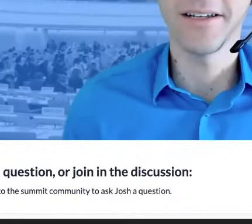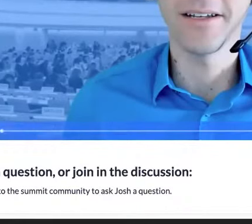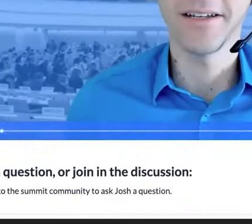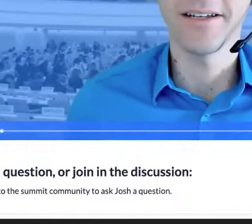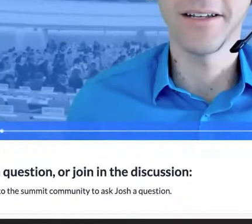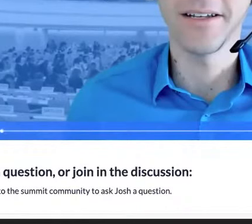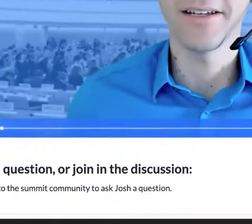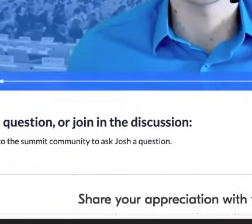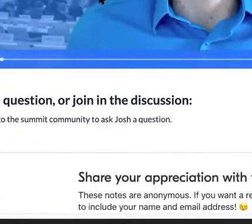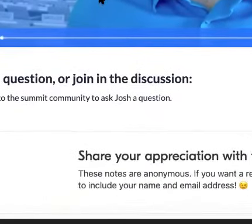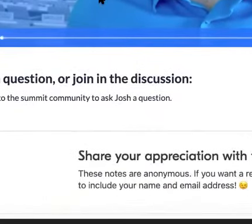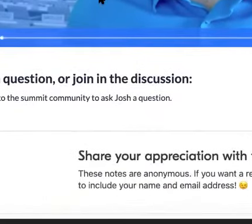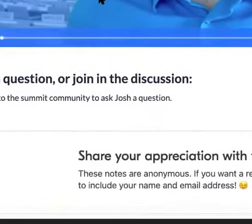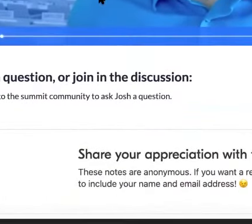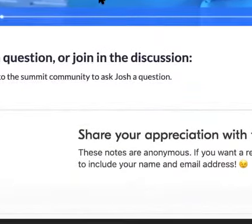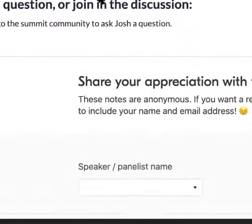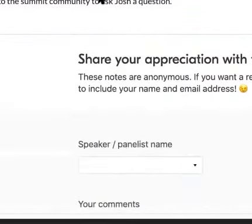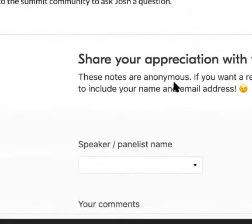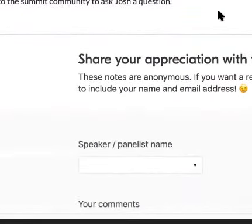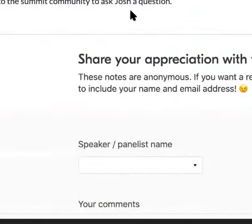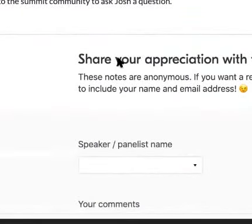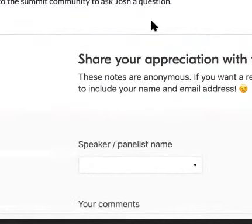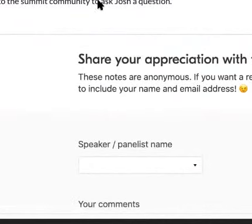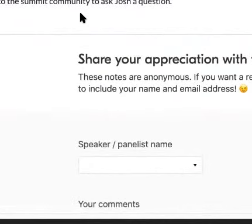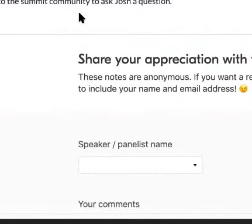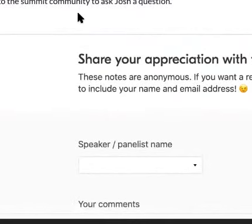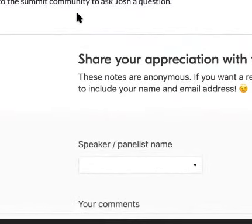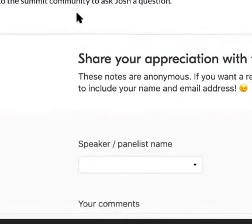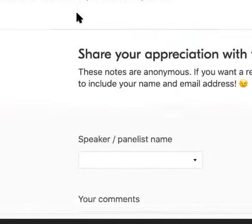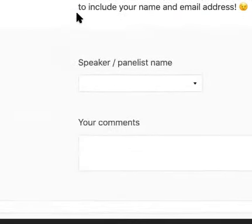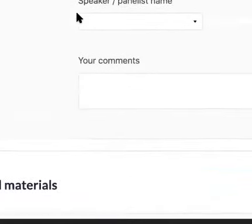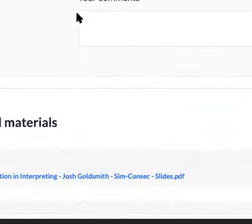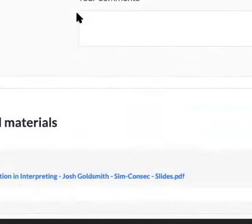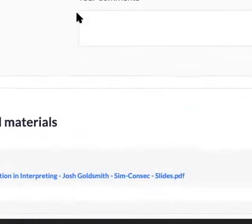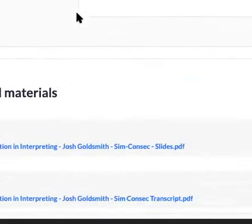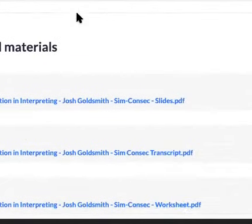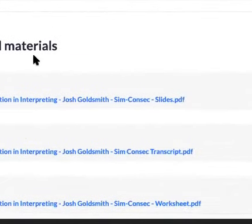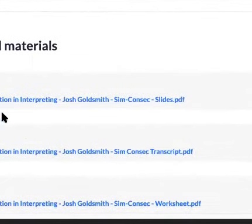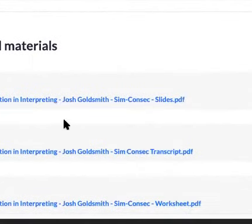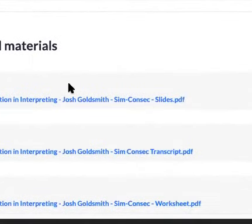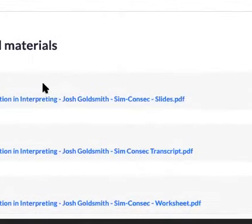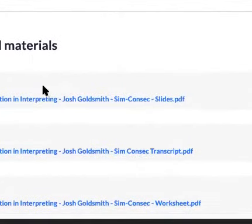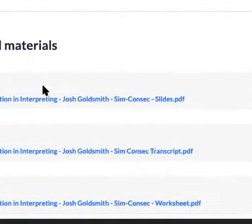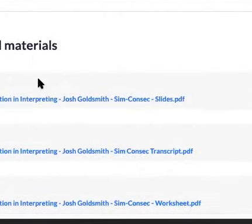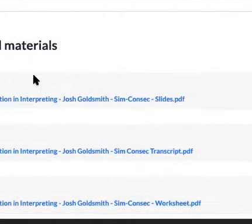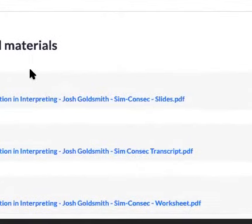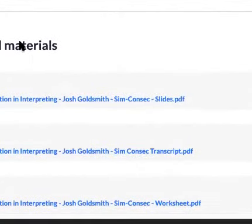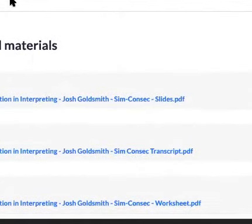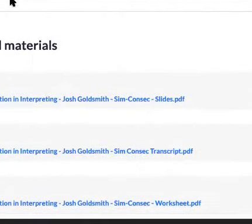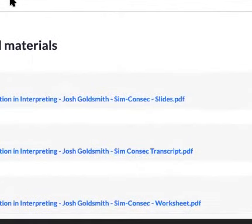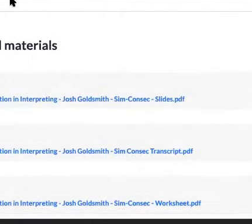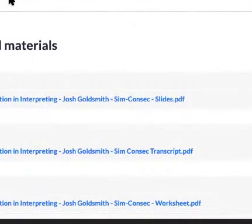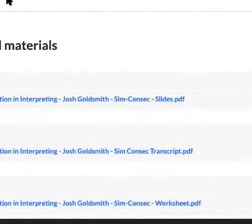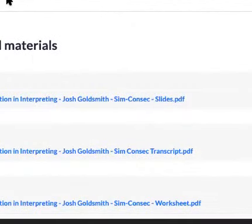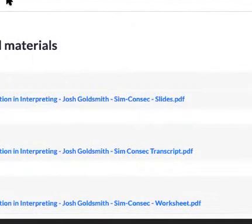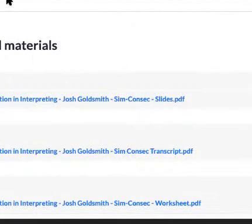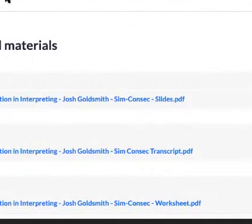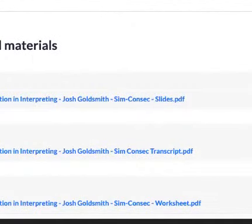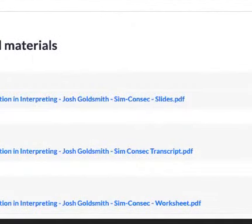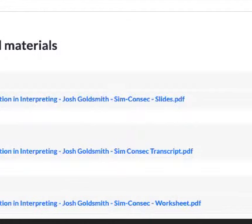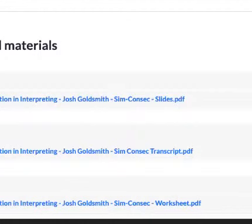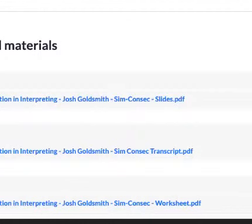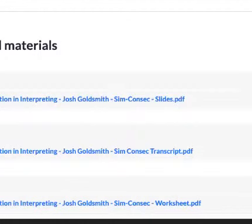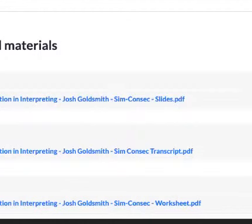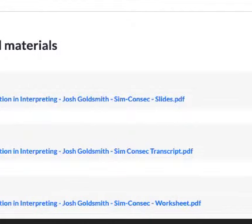Yeah, all right, you'll see the talk. You'll see a place to share your appreciation with the speaker and some additional